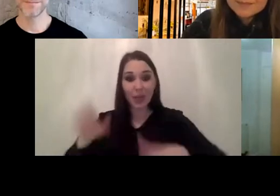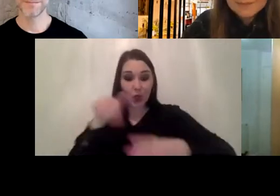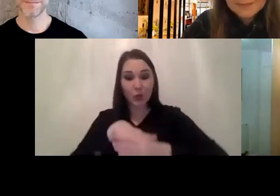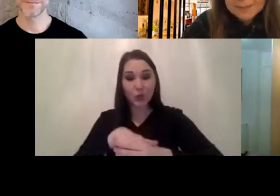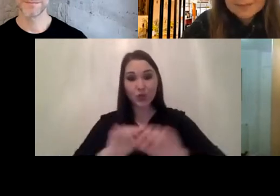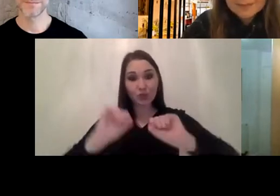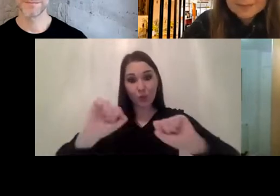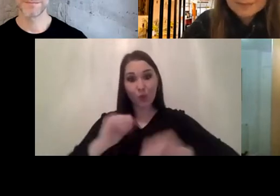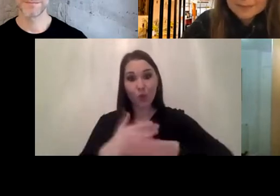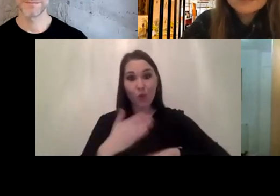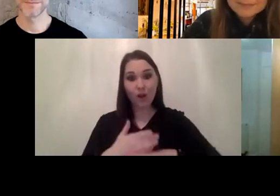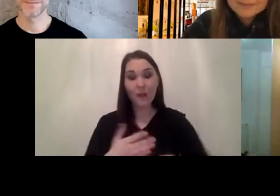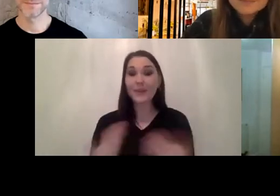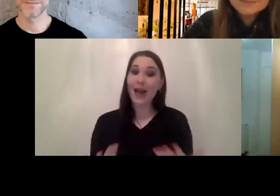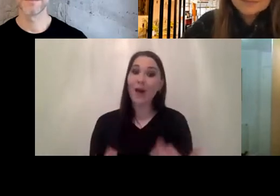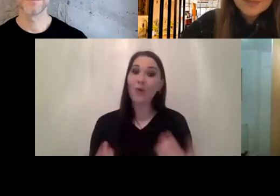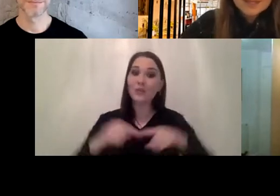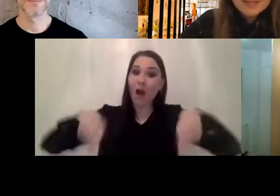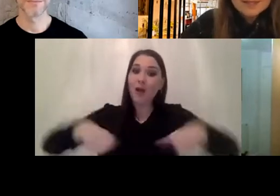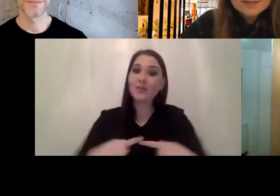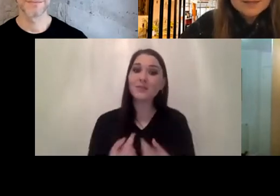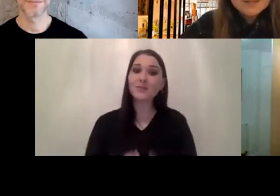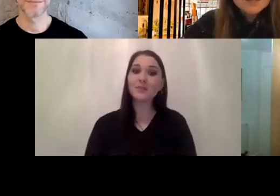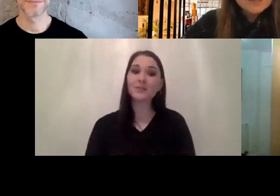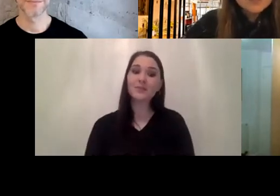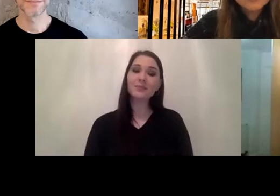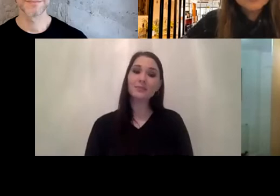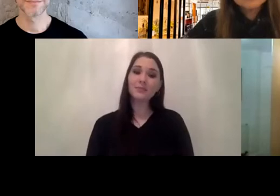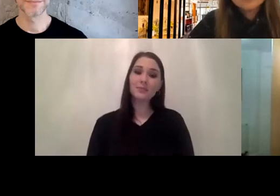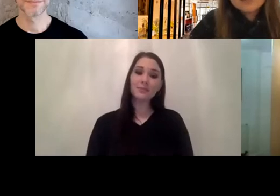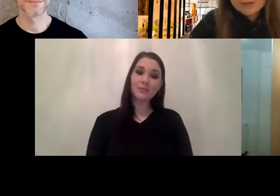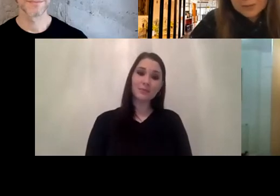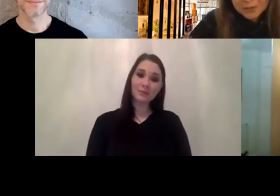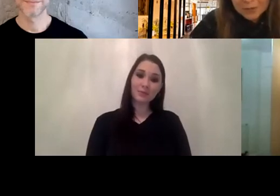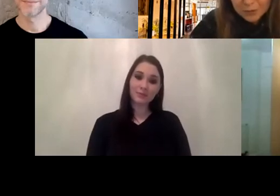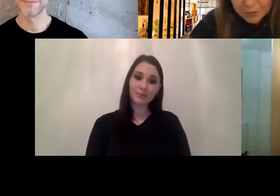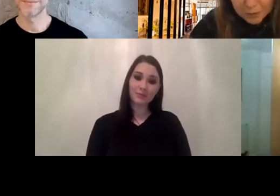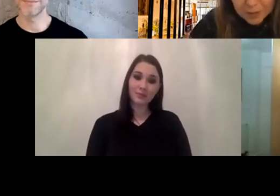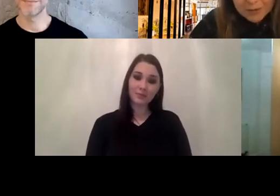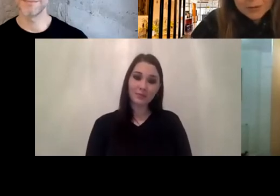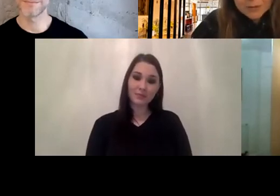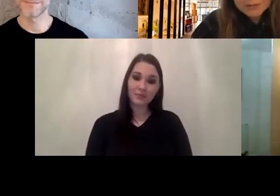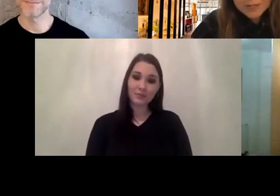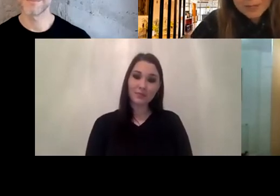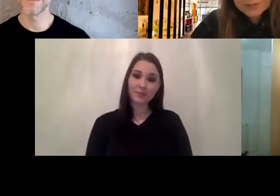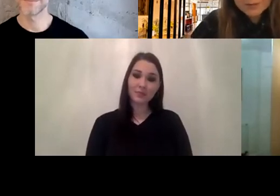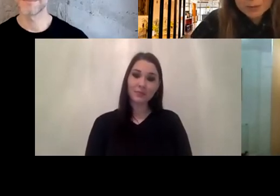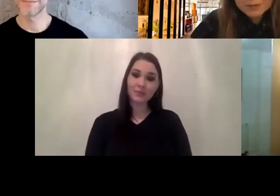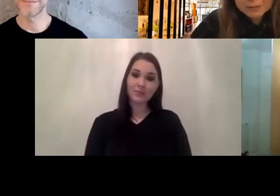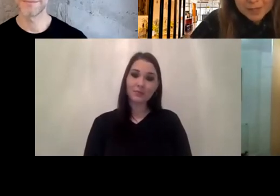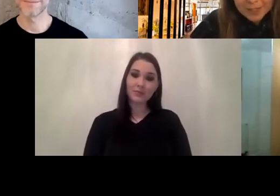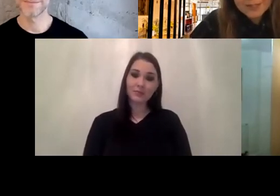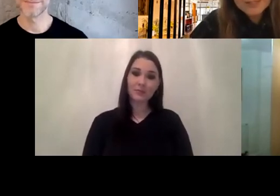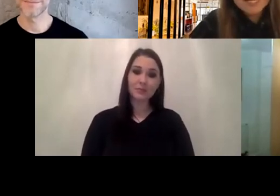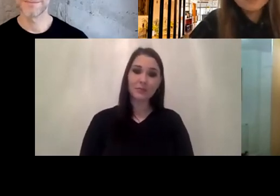of where we're at the minute. Mm-hmm. And Julie, you also, you know, you run a lot of